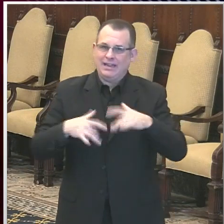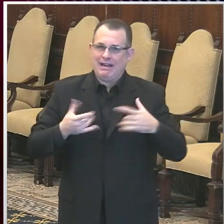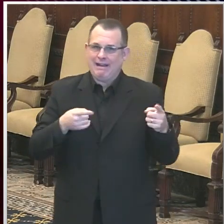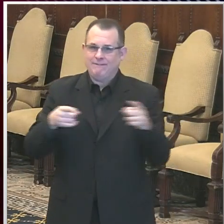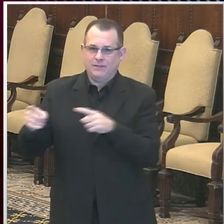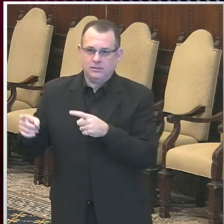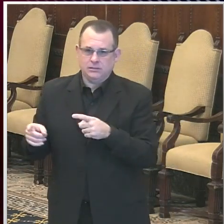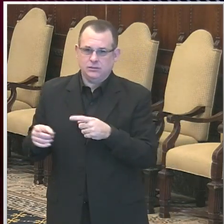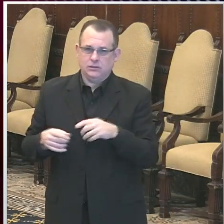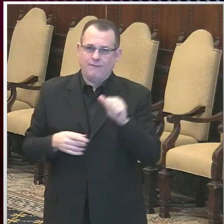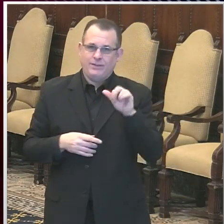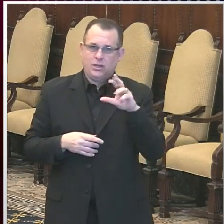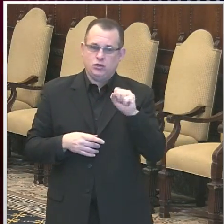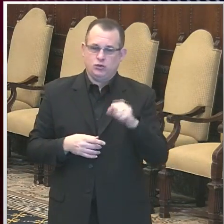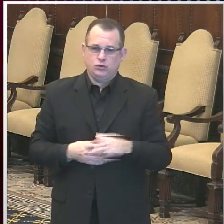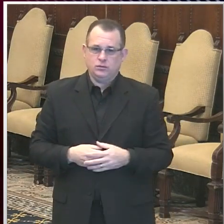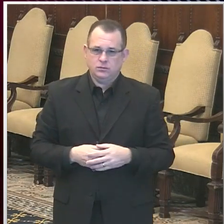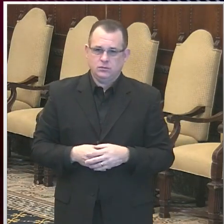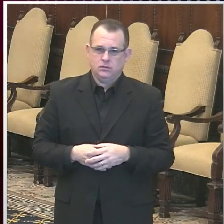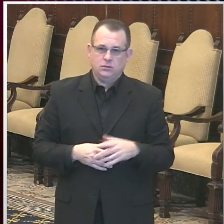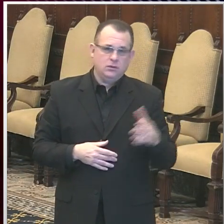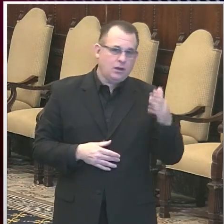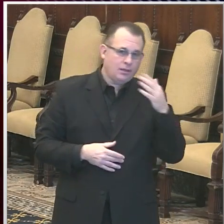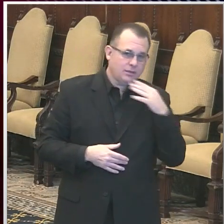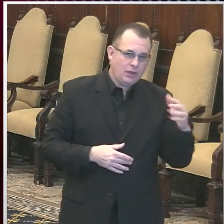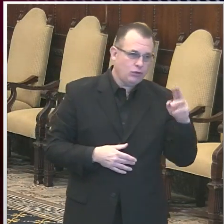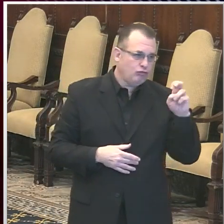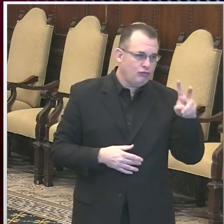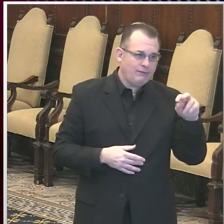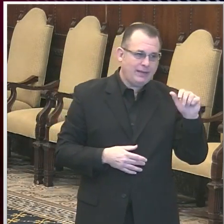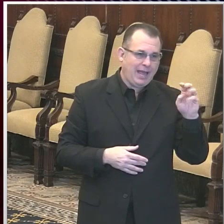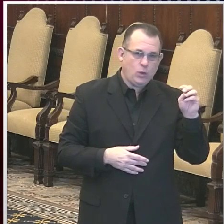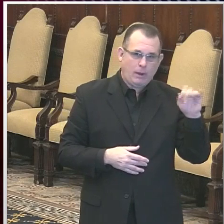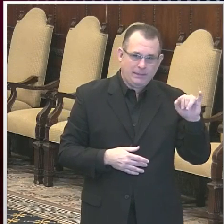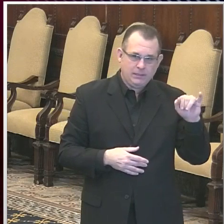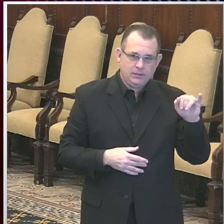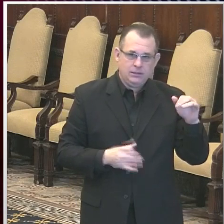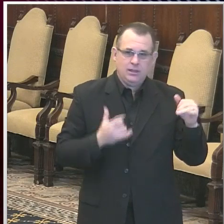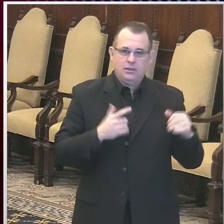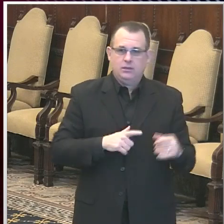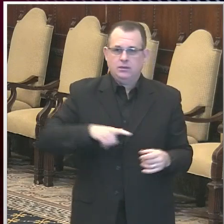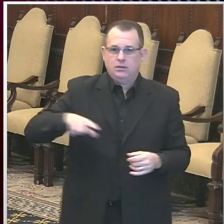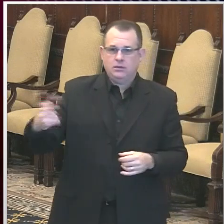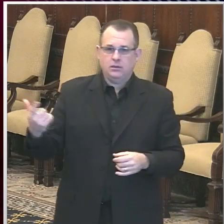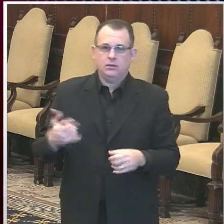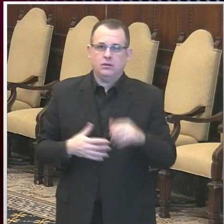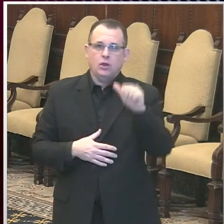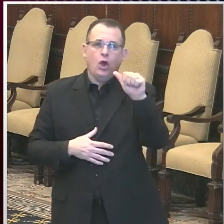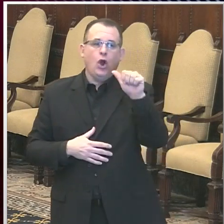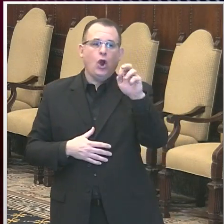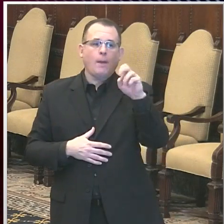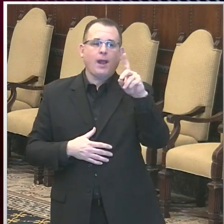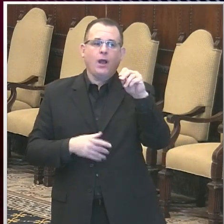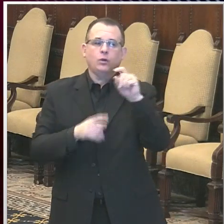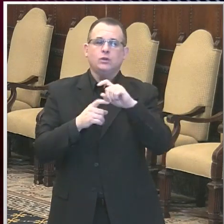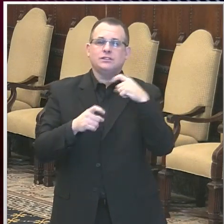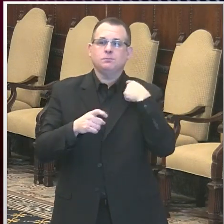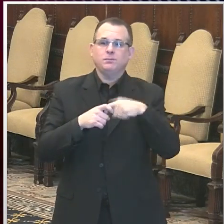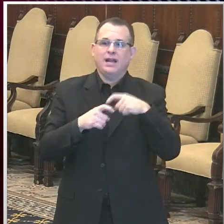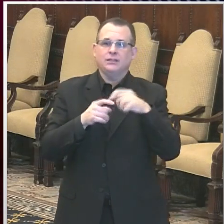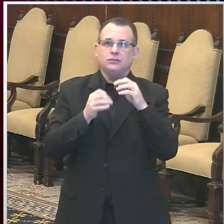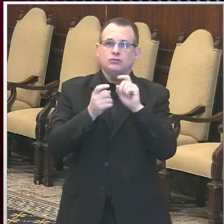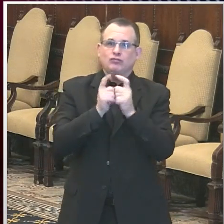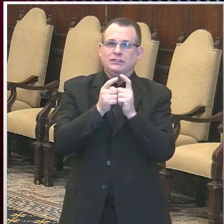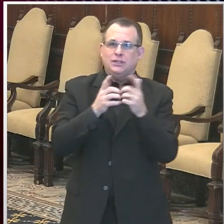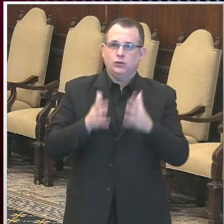we'll turn things over to Armando, who will provide this Spanish language translation. Mensaje del alcalde Jim Kenney para